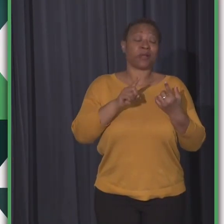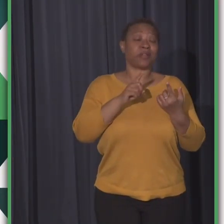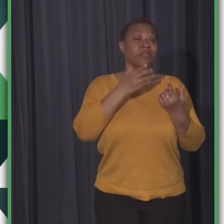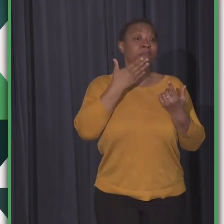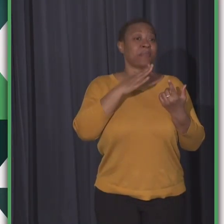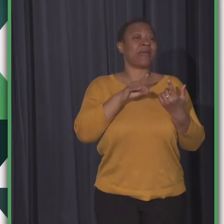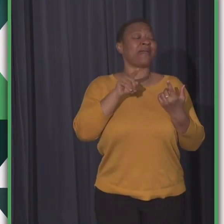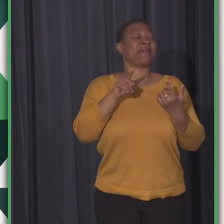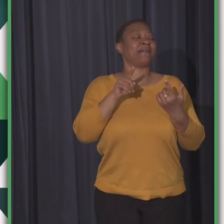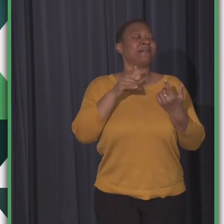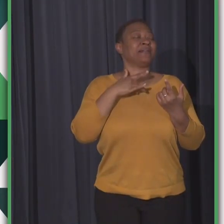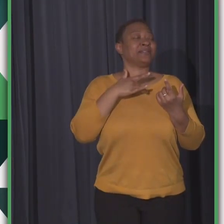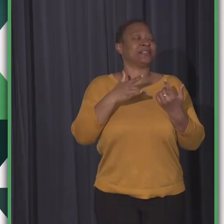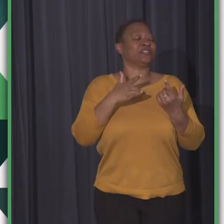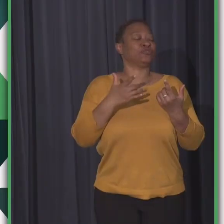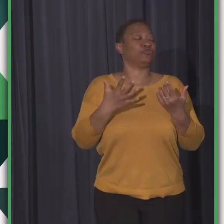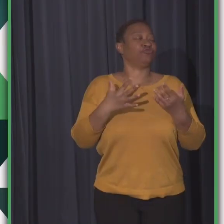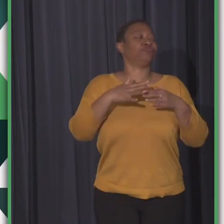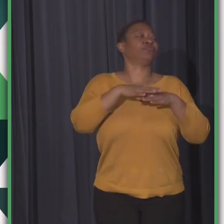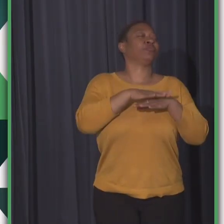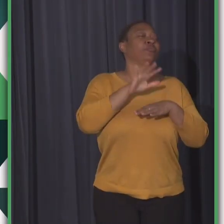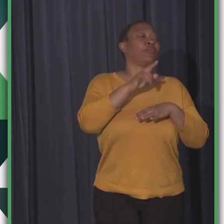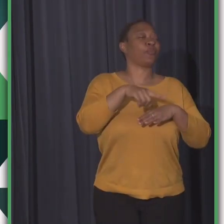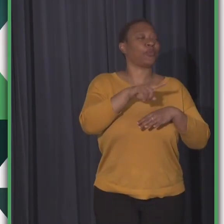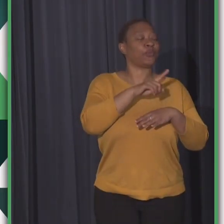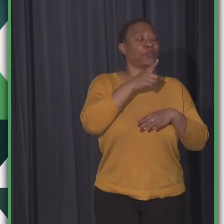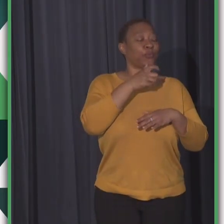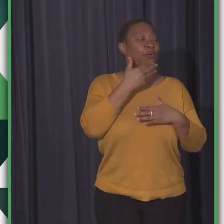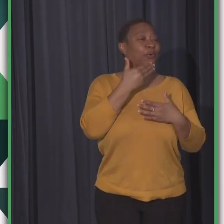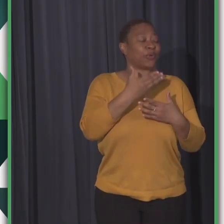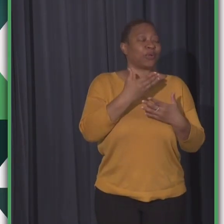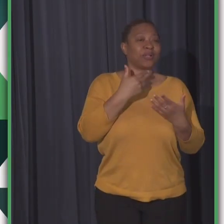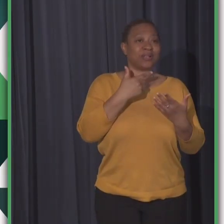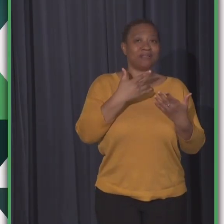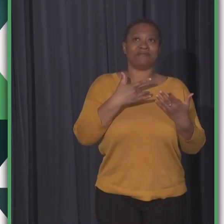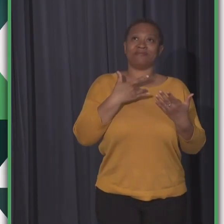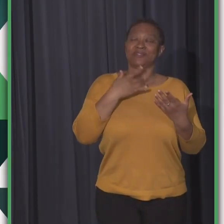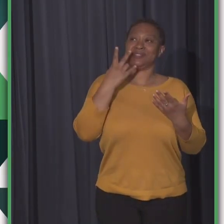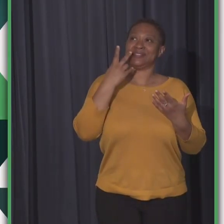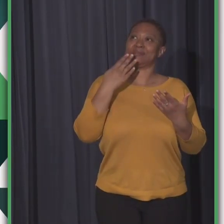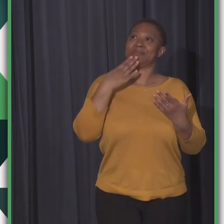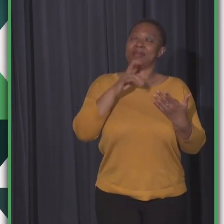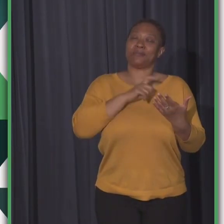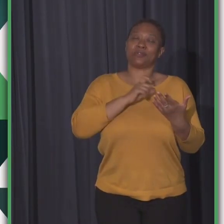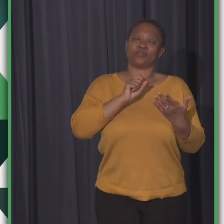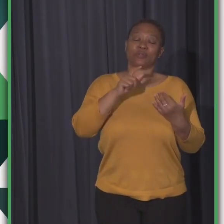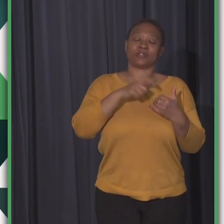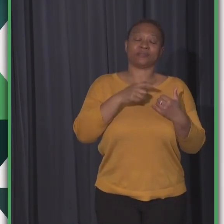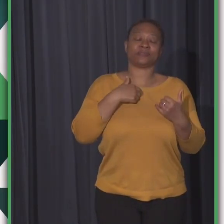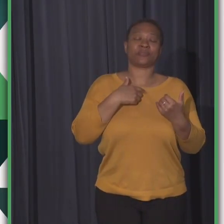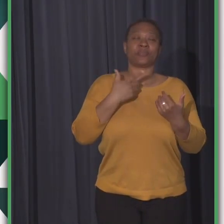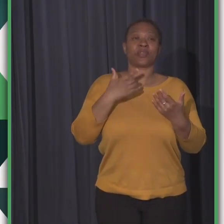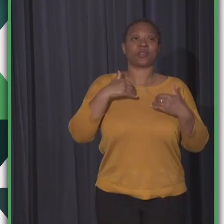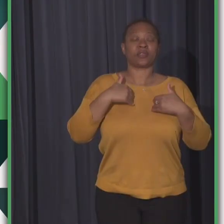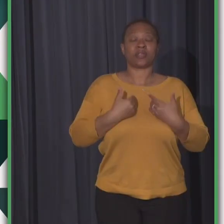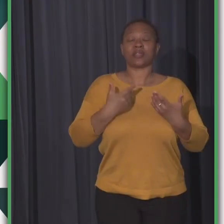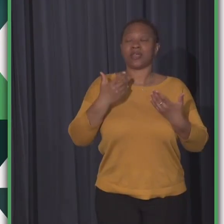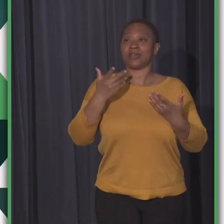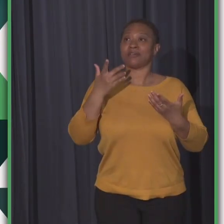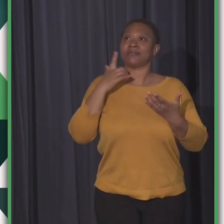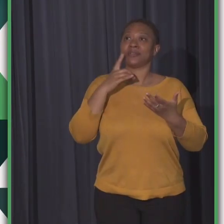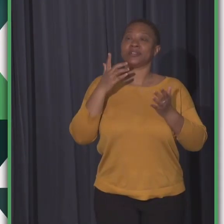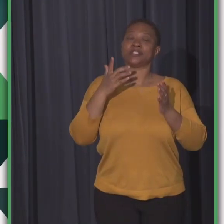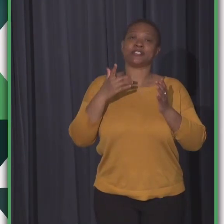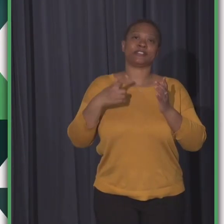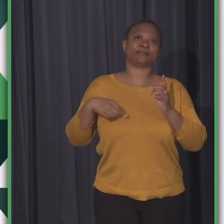we just need some justice. We are tired of getting a runaround. The first lady that was in charge of